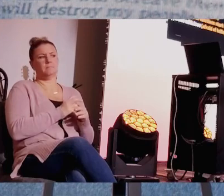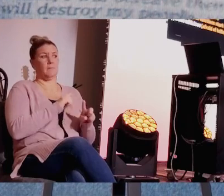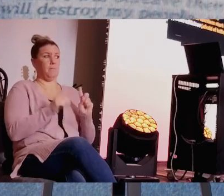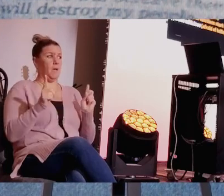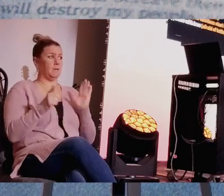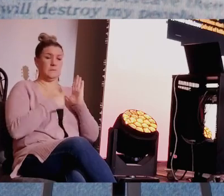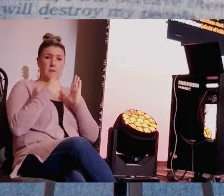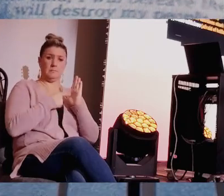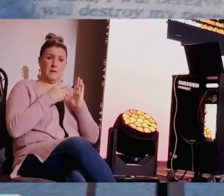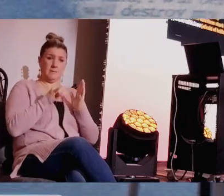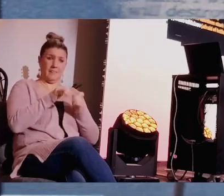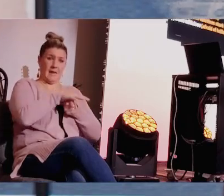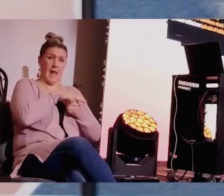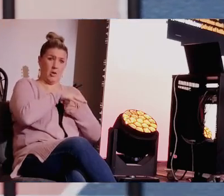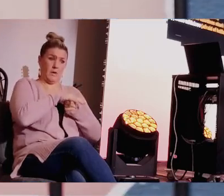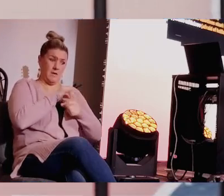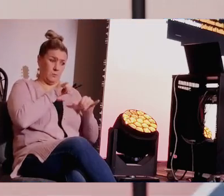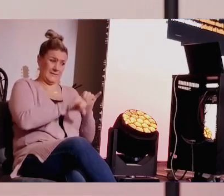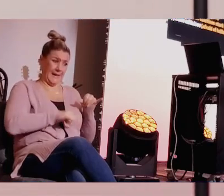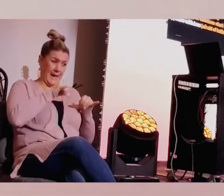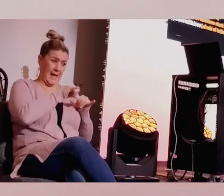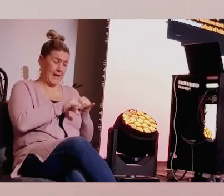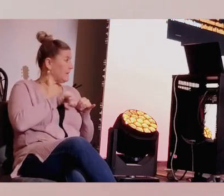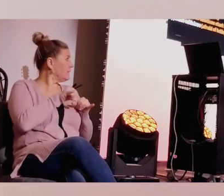But sometimes in this area, when we stay there,